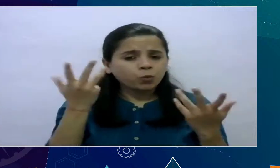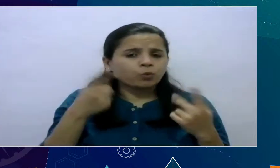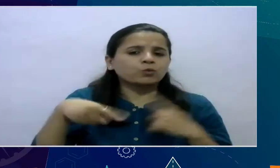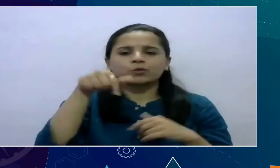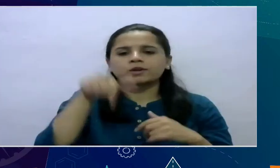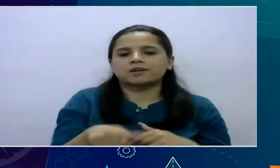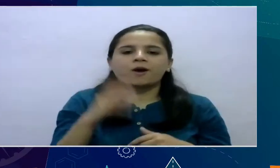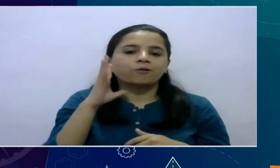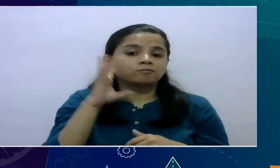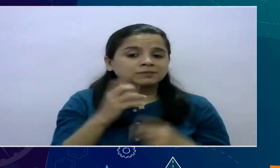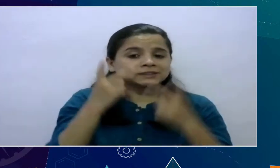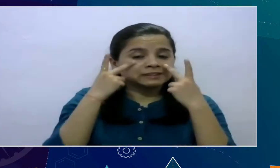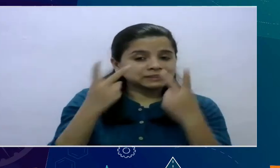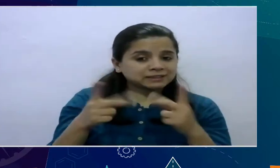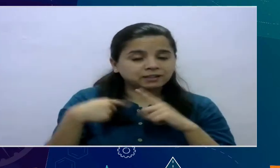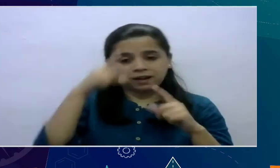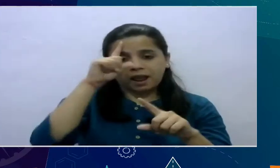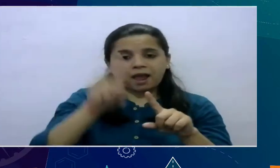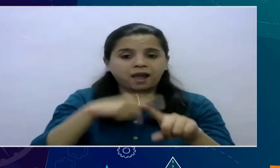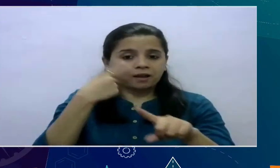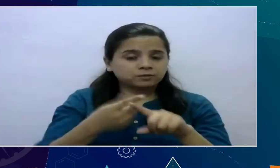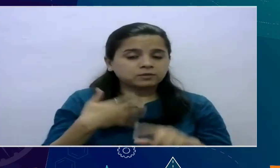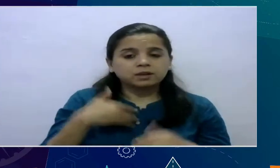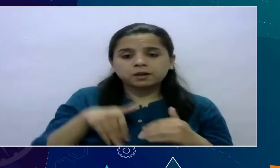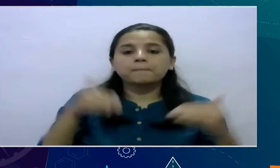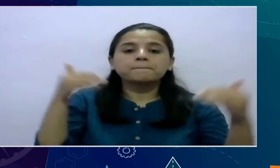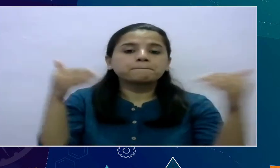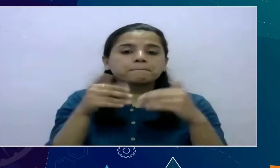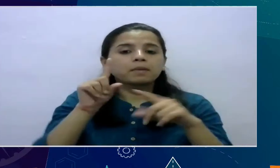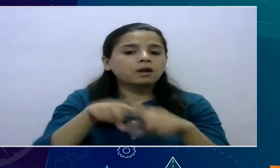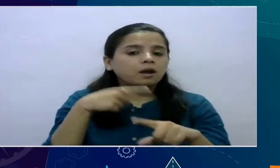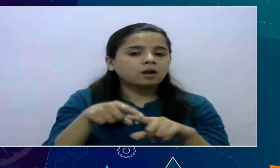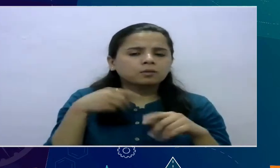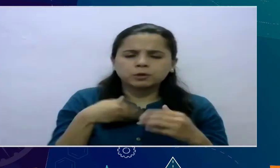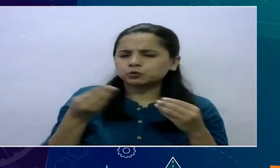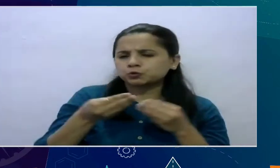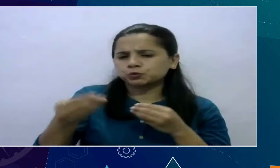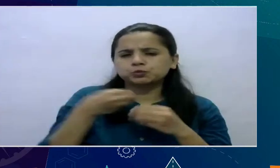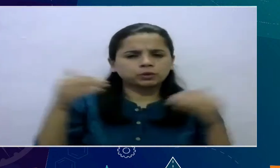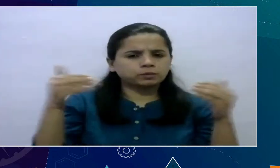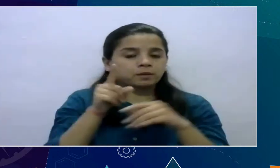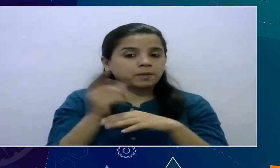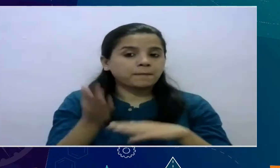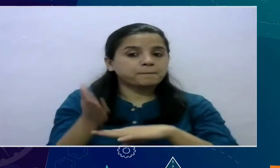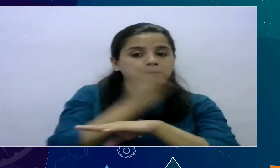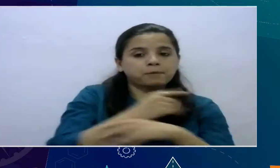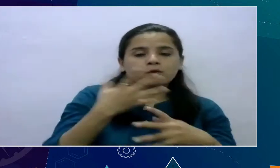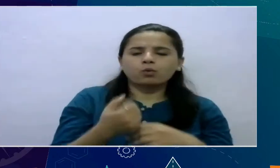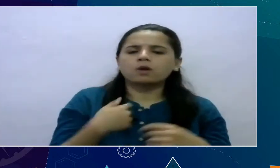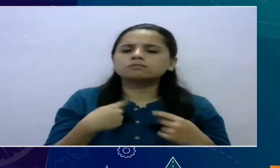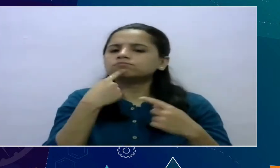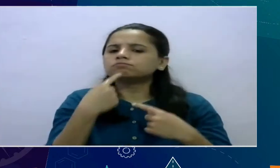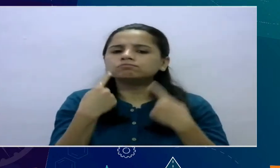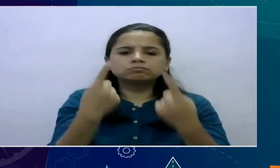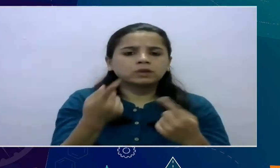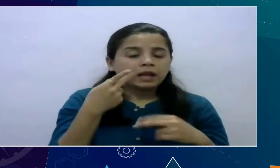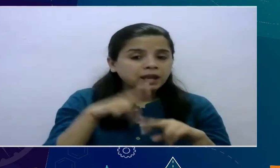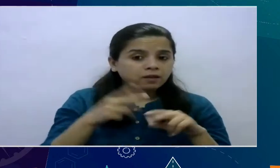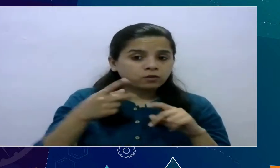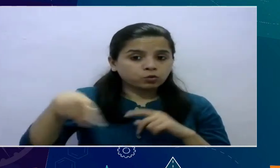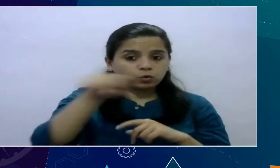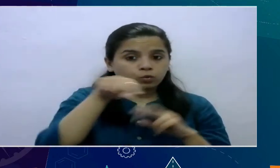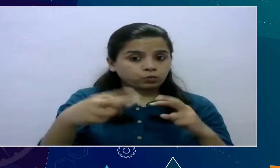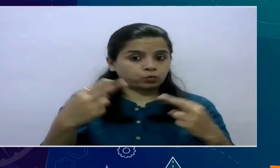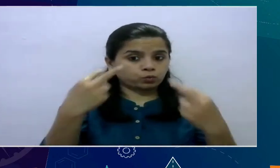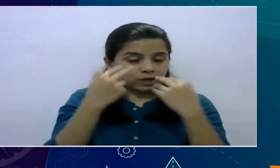to know from our expert, and we're going to meet the expert very, very soon. But before that, let me just tell you, if you are